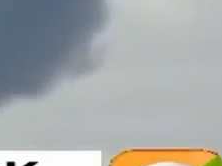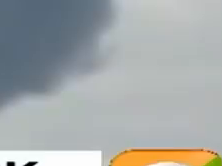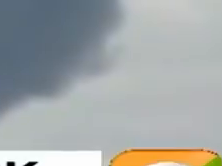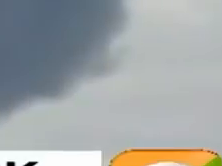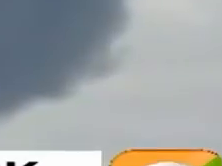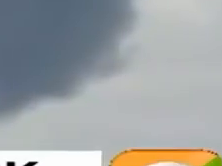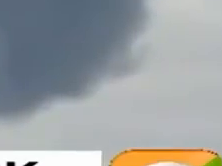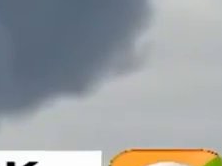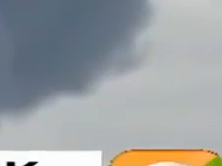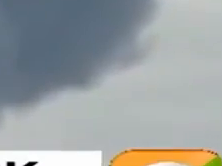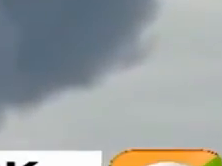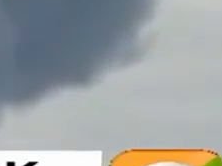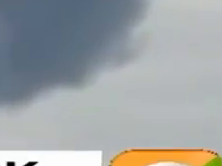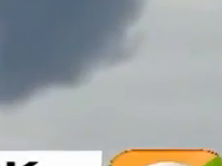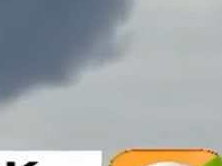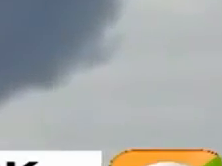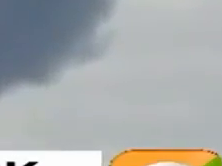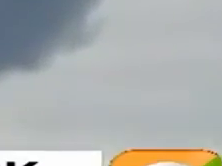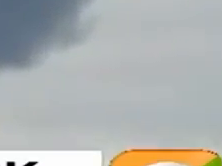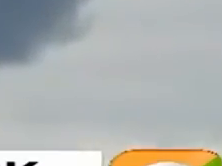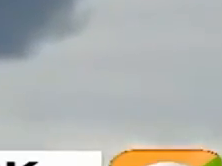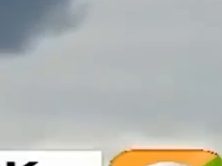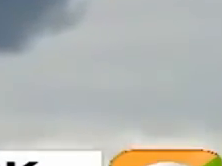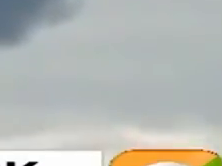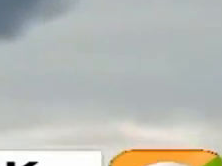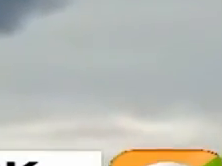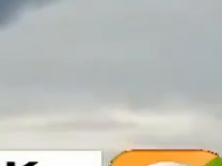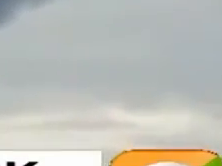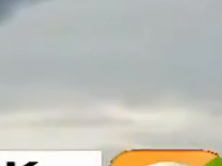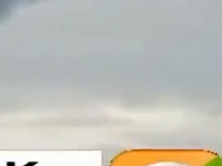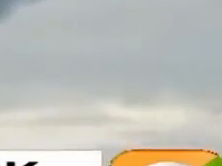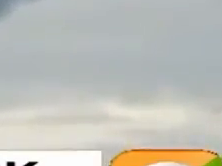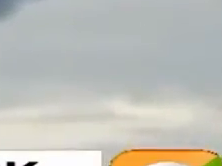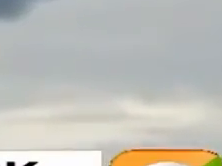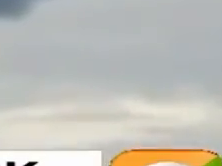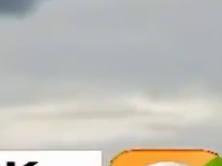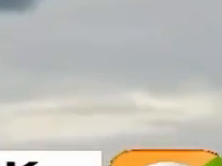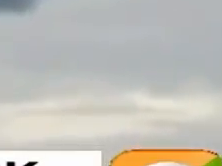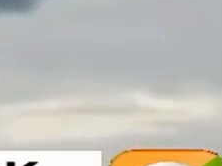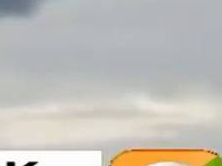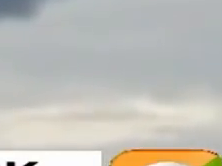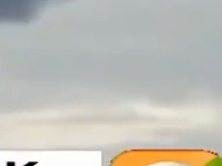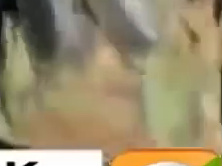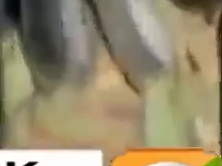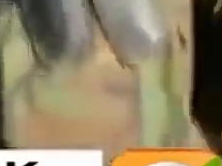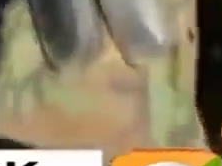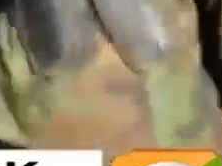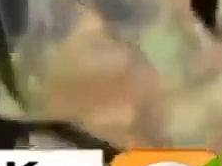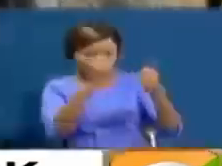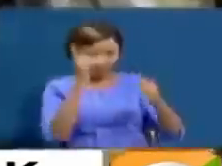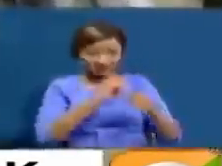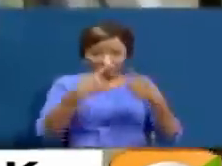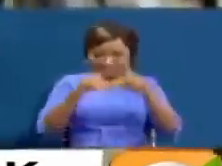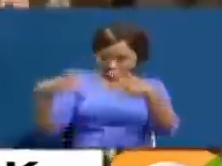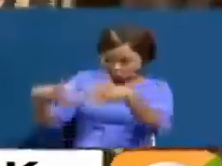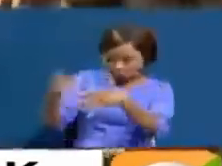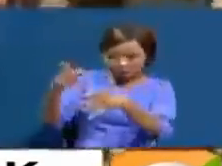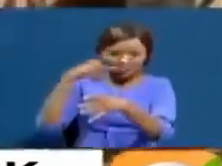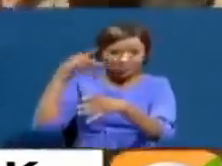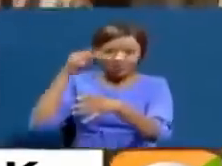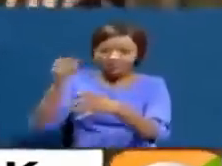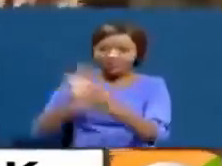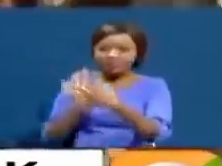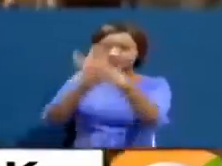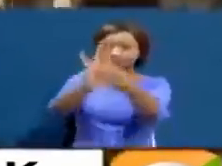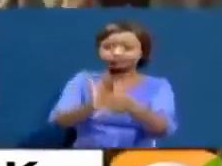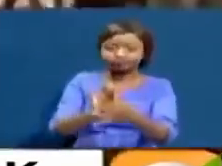disrupted power before launching the attack, a way to perhaps interfere with effective communication. The Al-Qaeda-linked Somalia-based